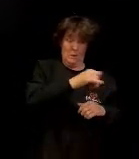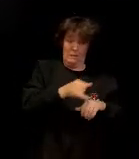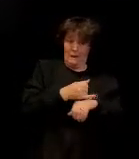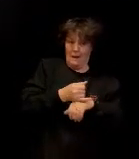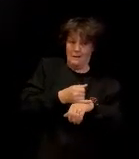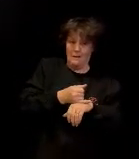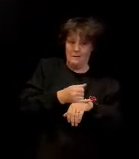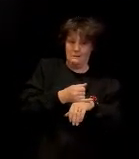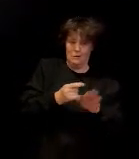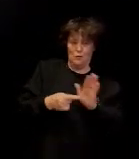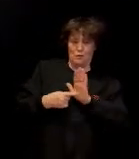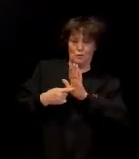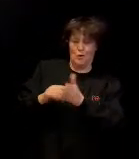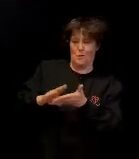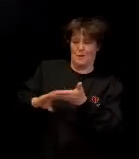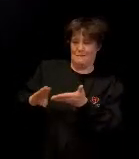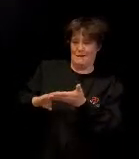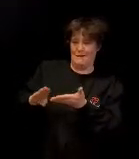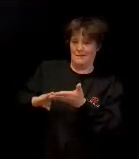went